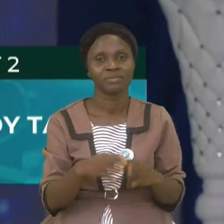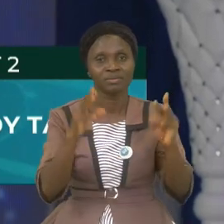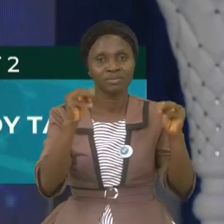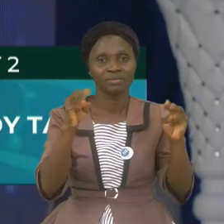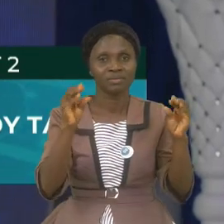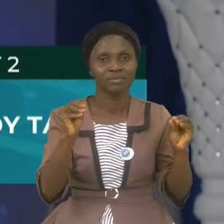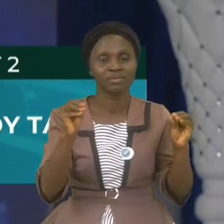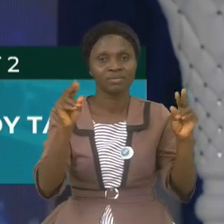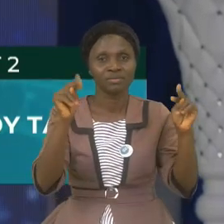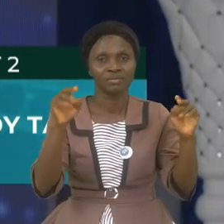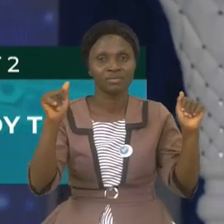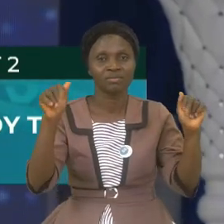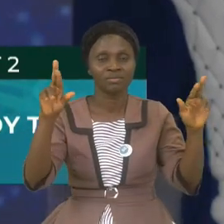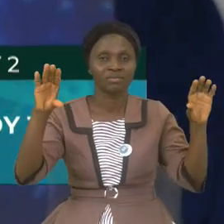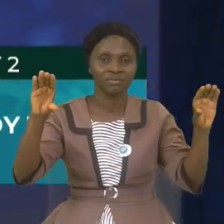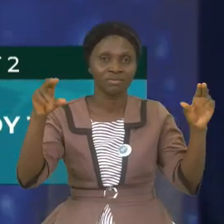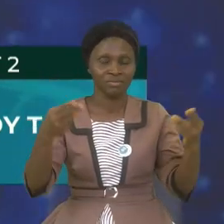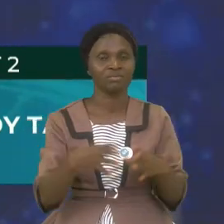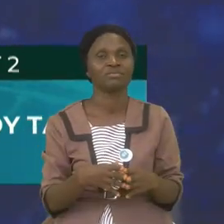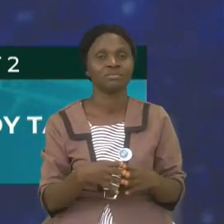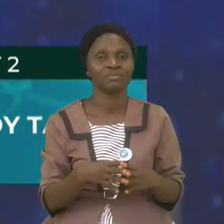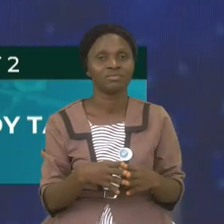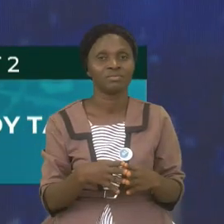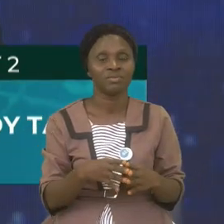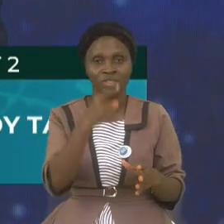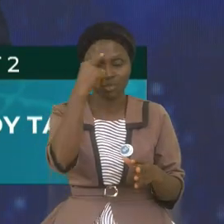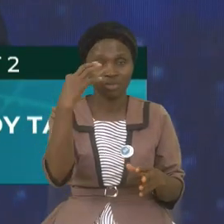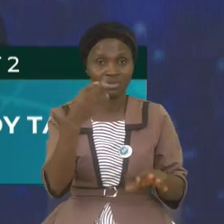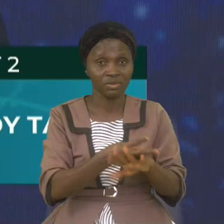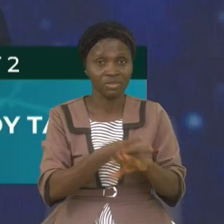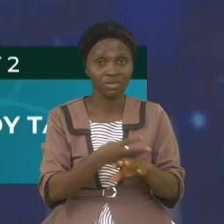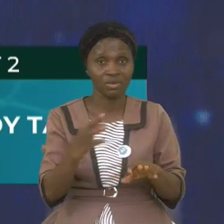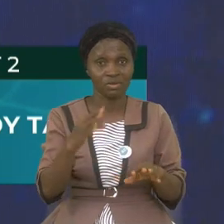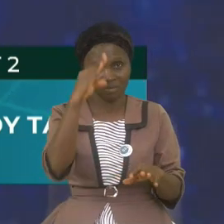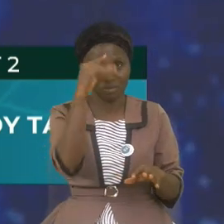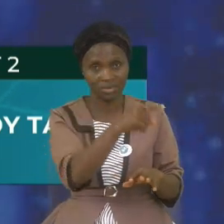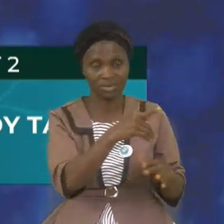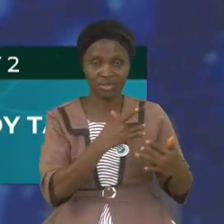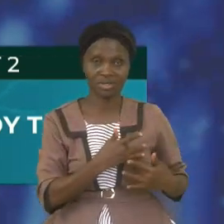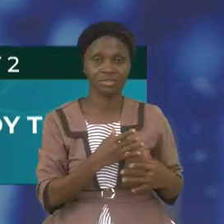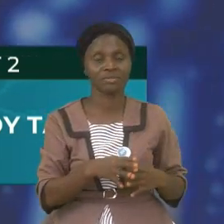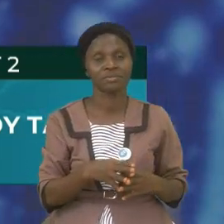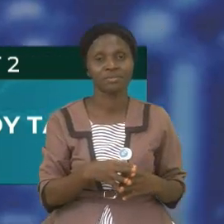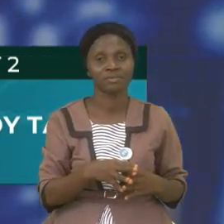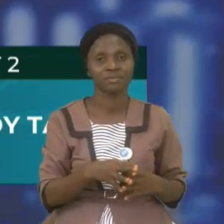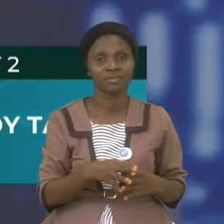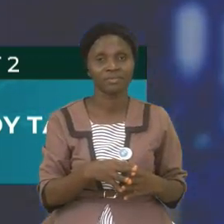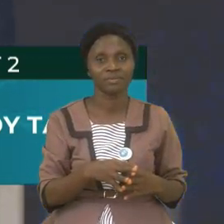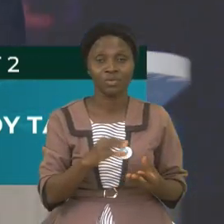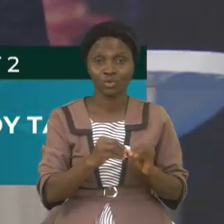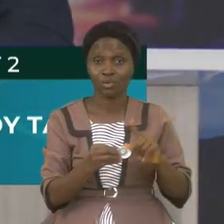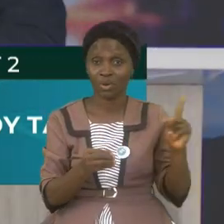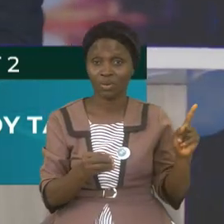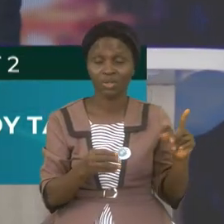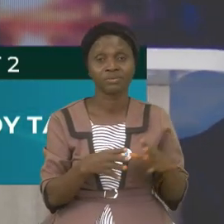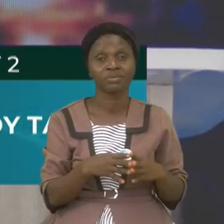a maniac because of the hardness of his heart. Look at number one there. Number one